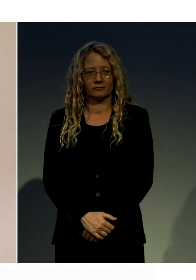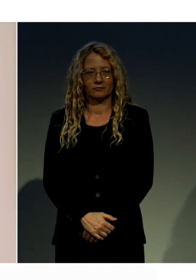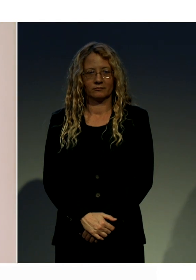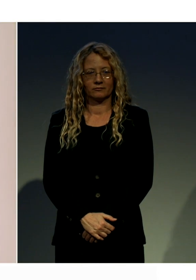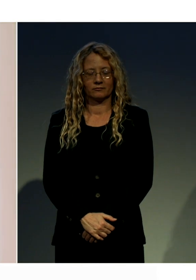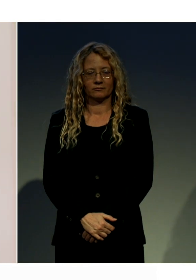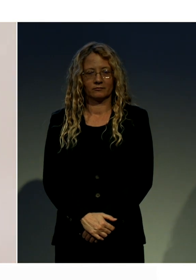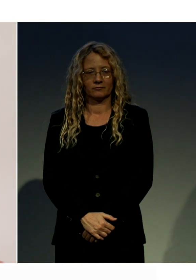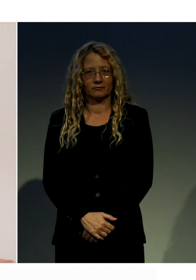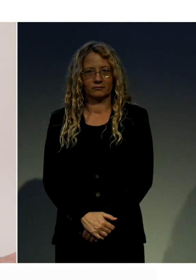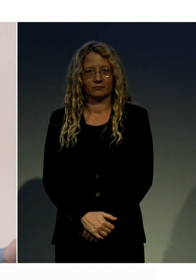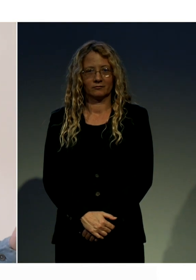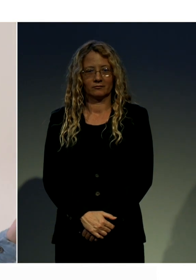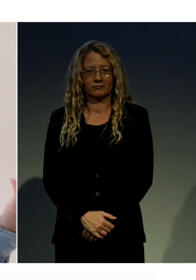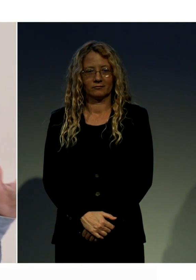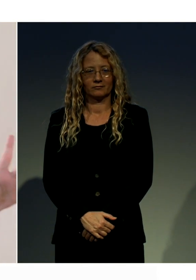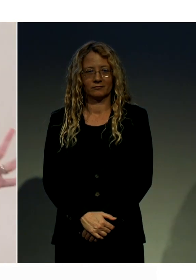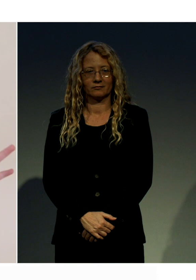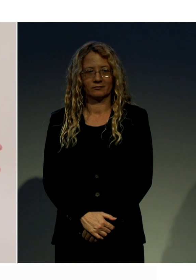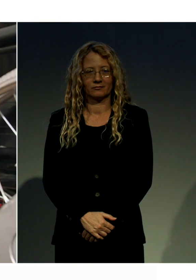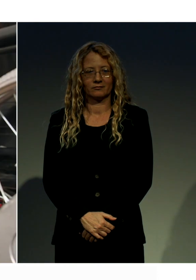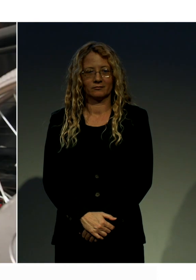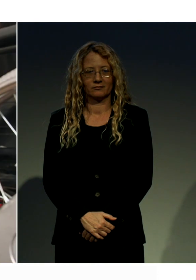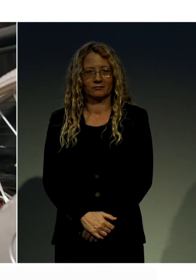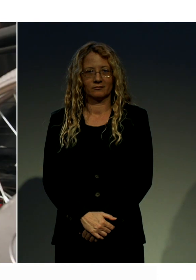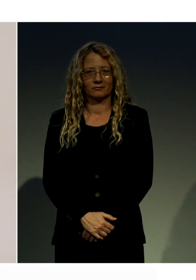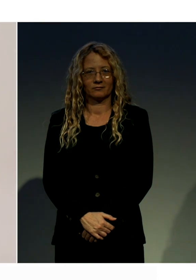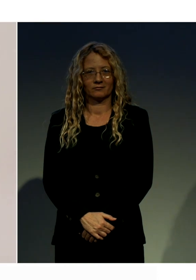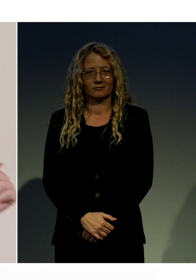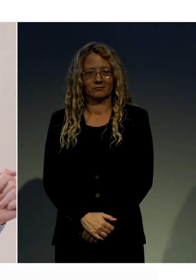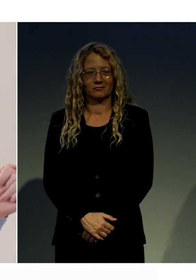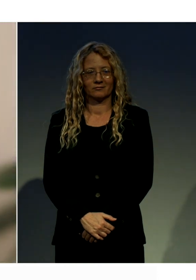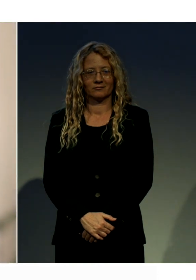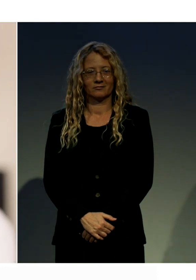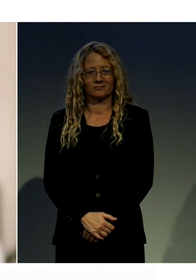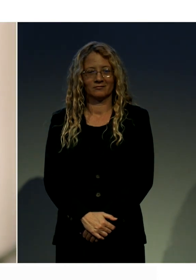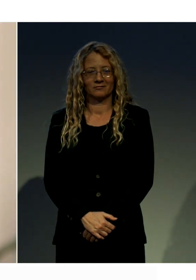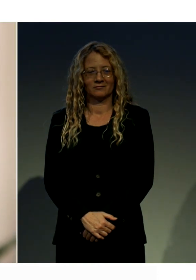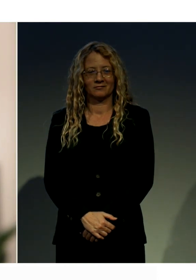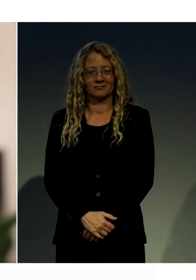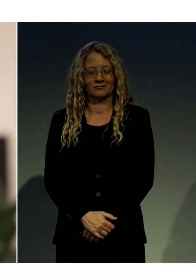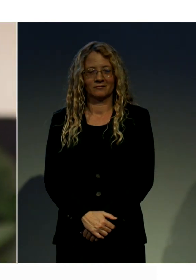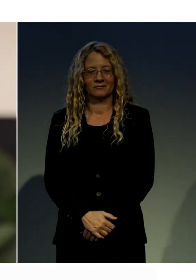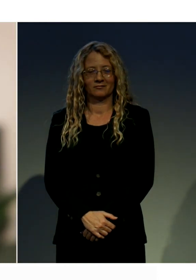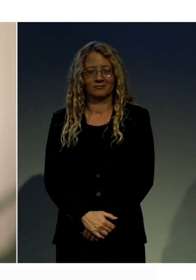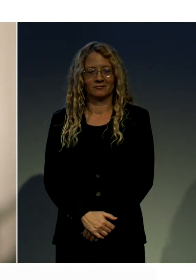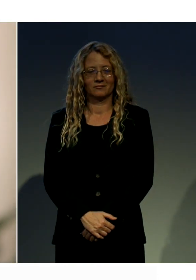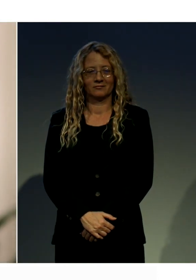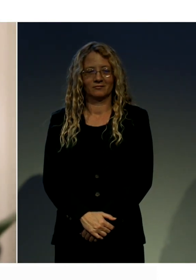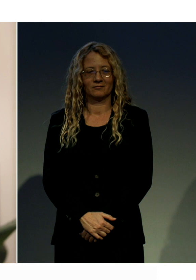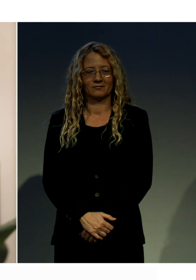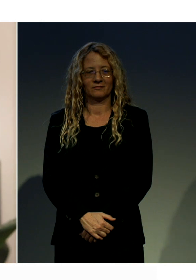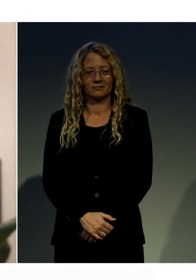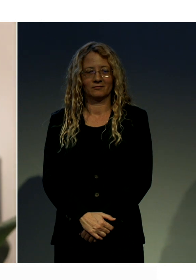Pops. Every kid loves Milky Pops. Yes. I'm just trying to, move past that.